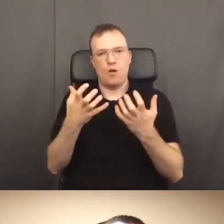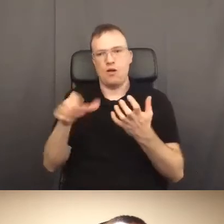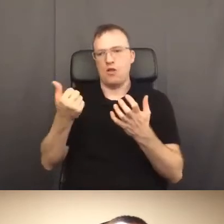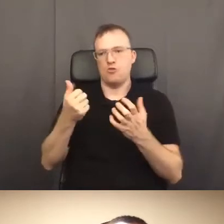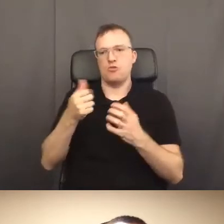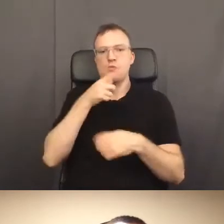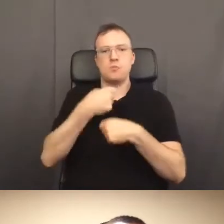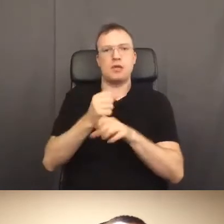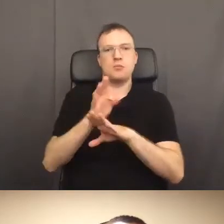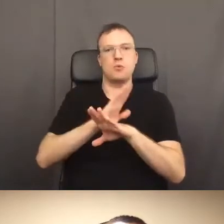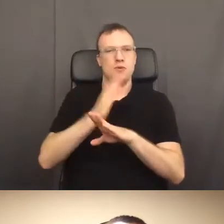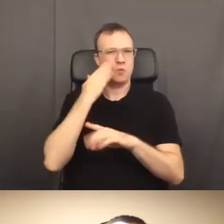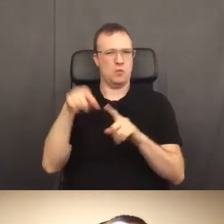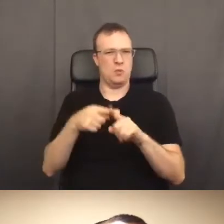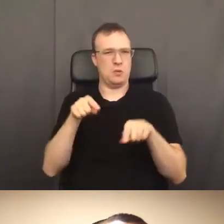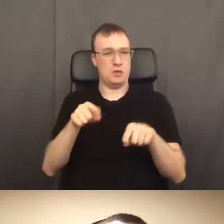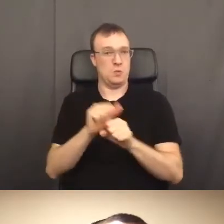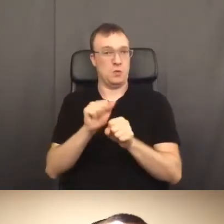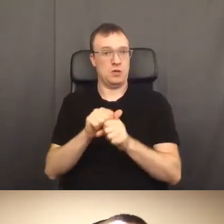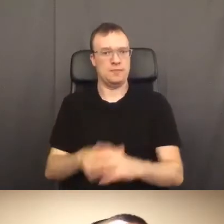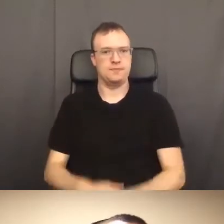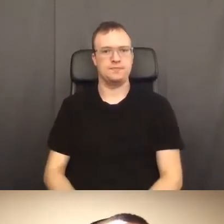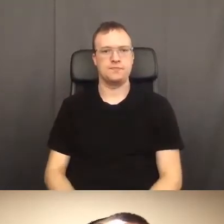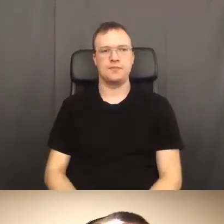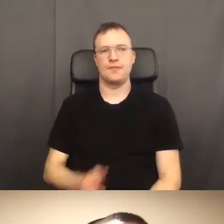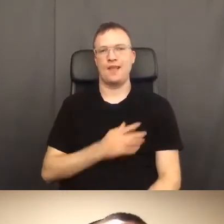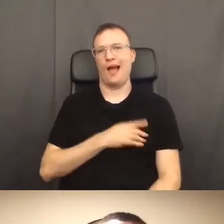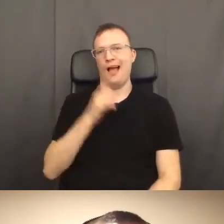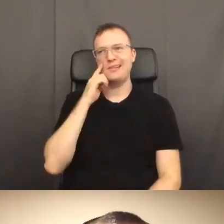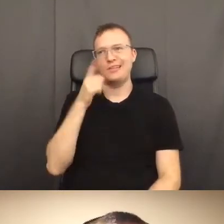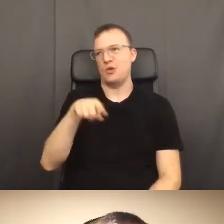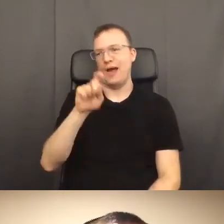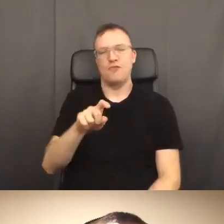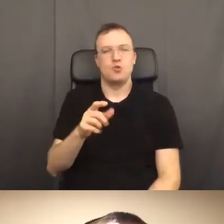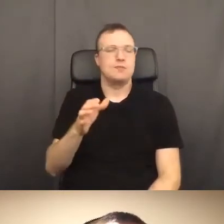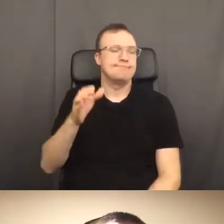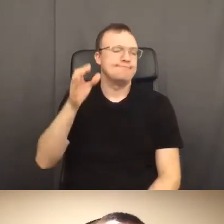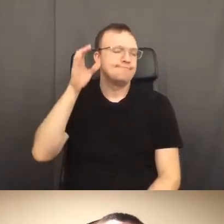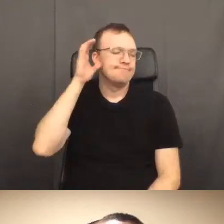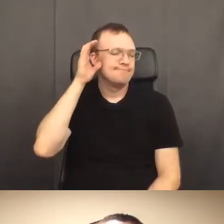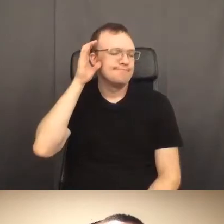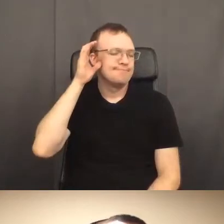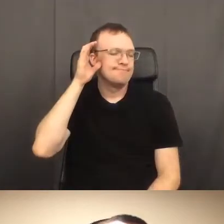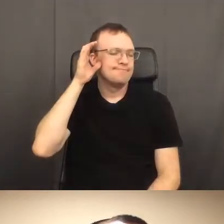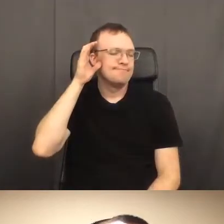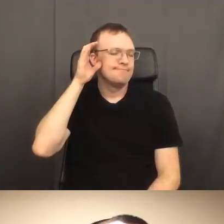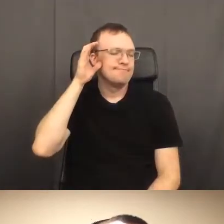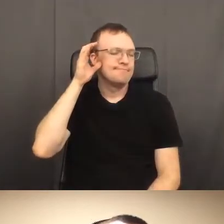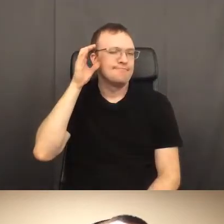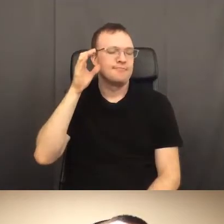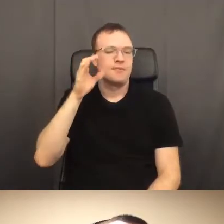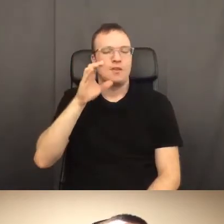about doing this work? I think you just have to kind of listen and then